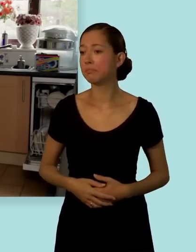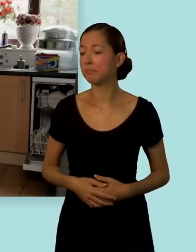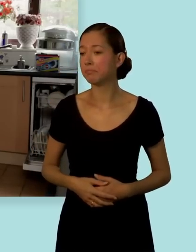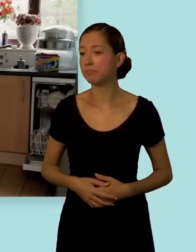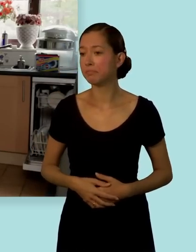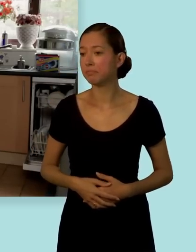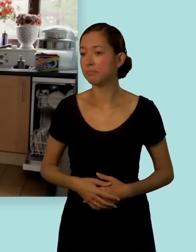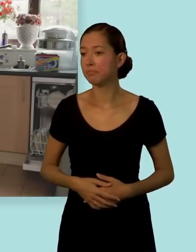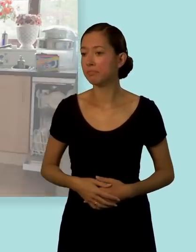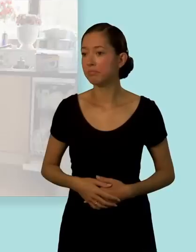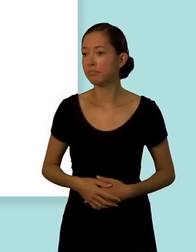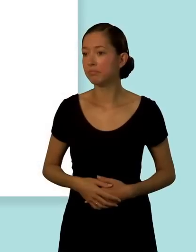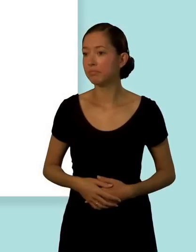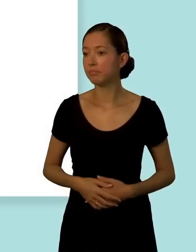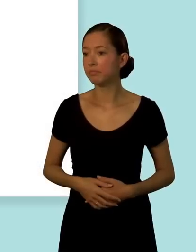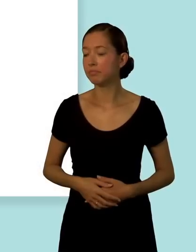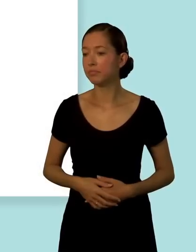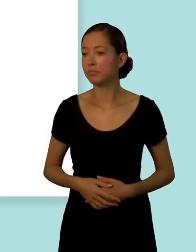worries about it.